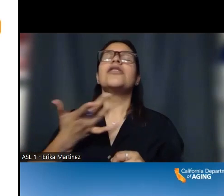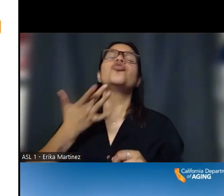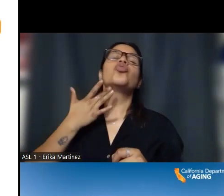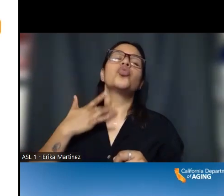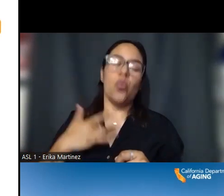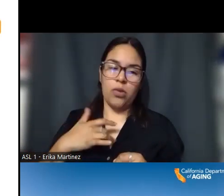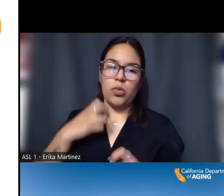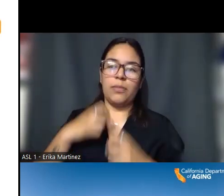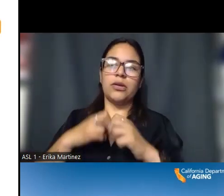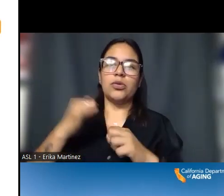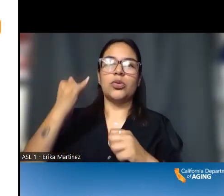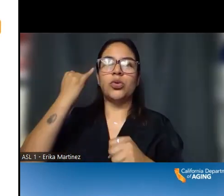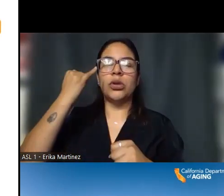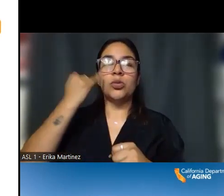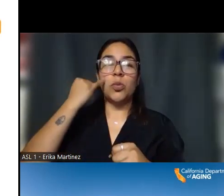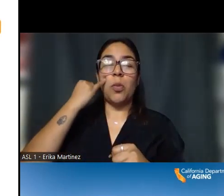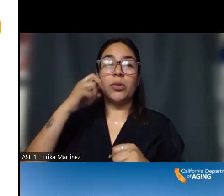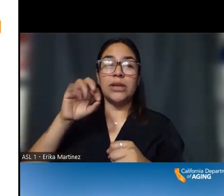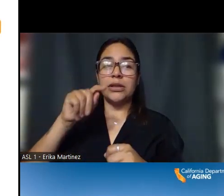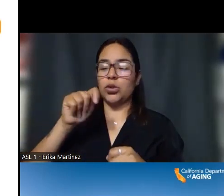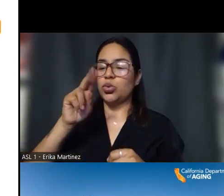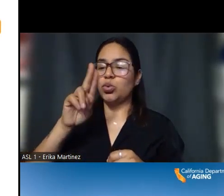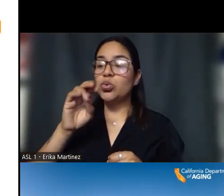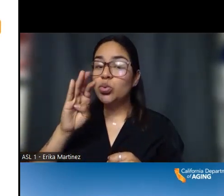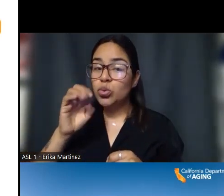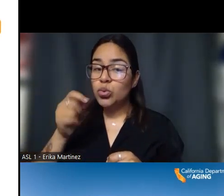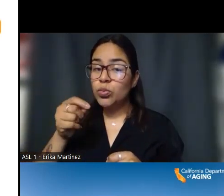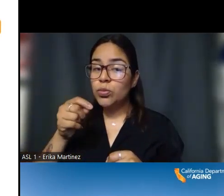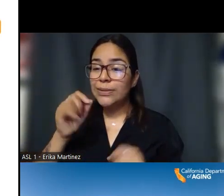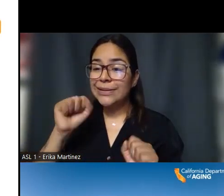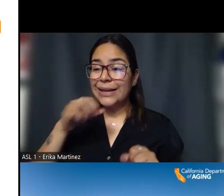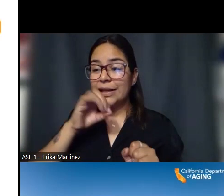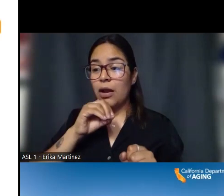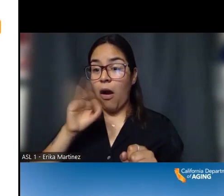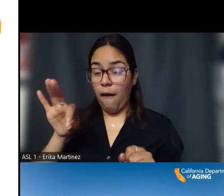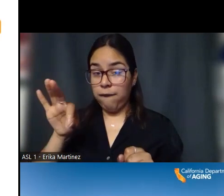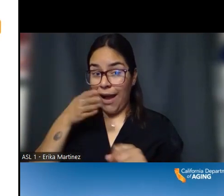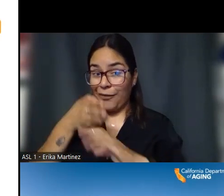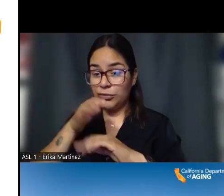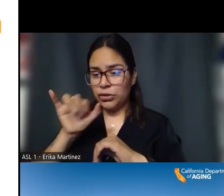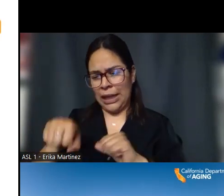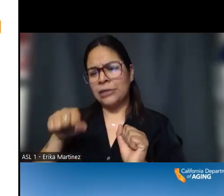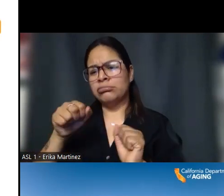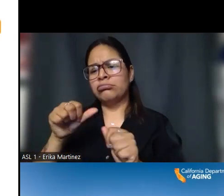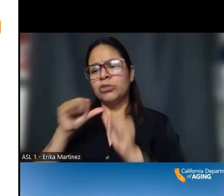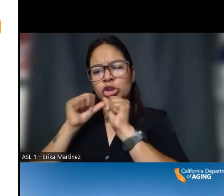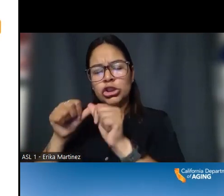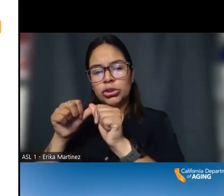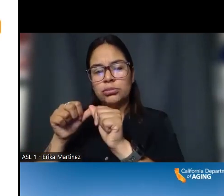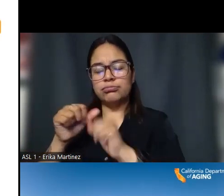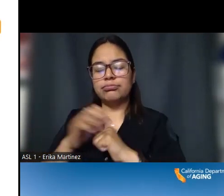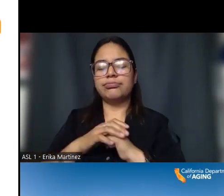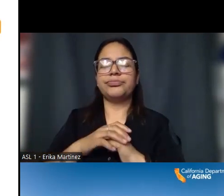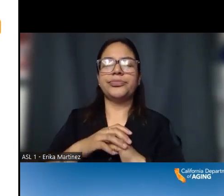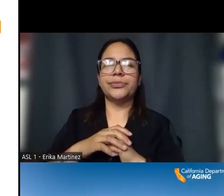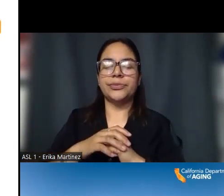the feeding tube comes out and they're able to eat again, that wouldn't necessarily be the same as taking a feeding tube, discontinuing a feeding tube from someone